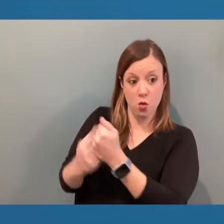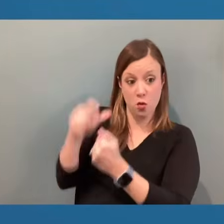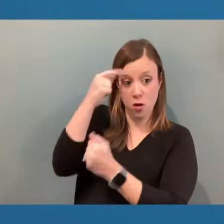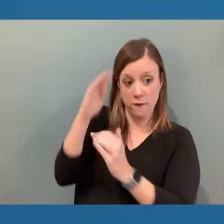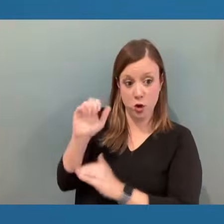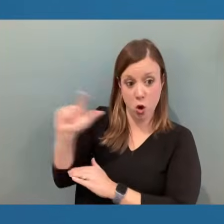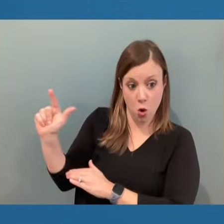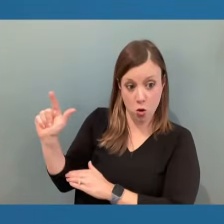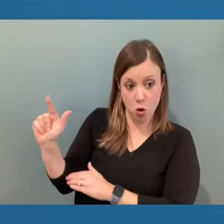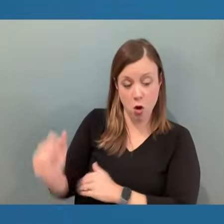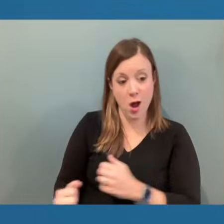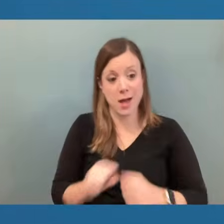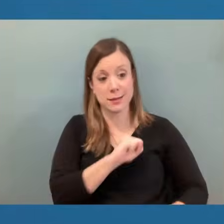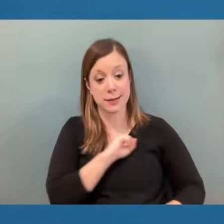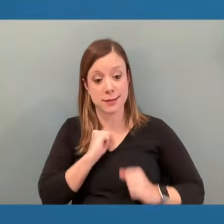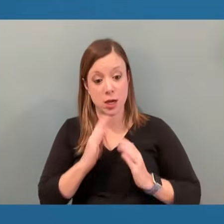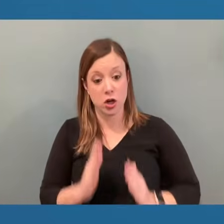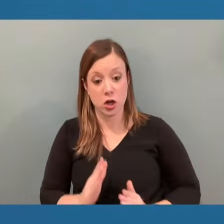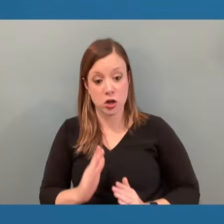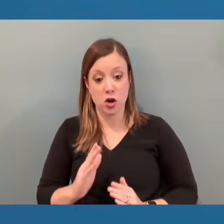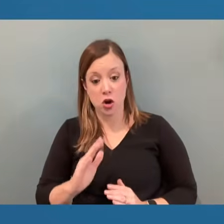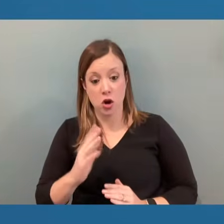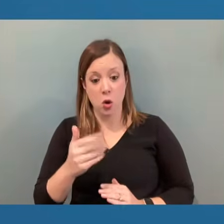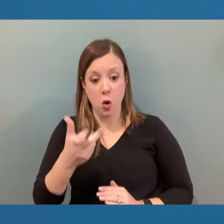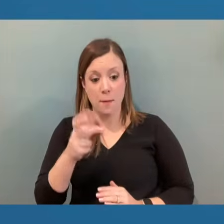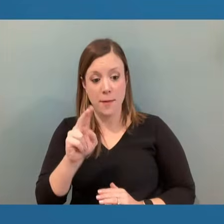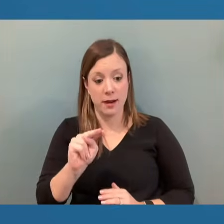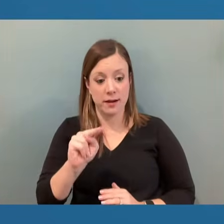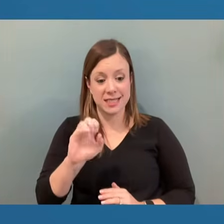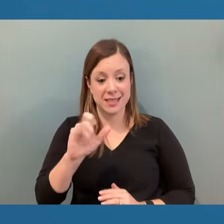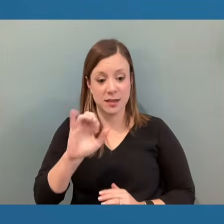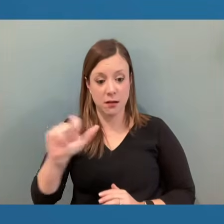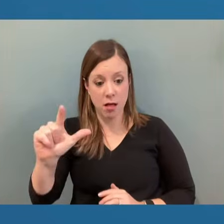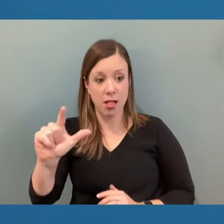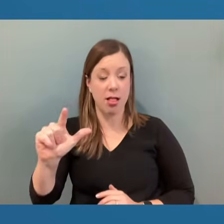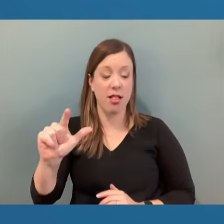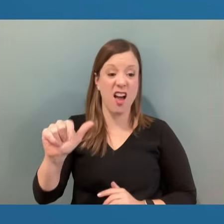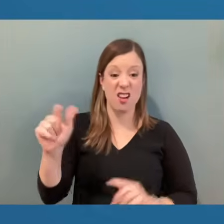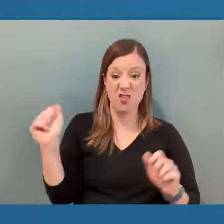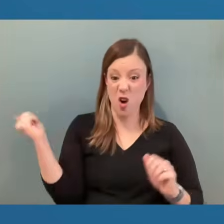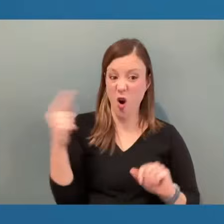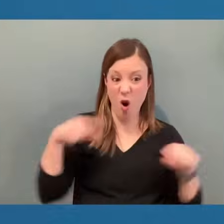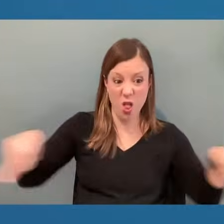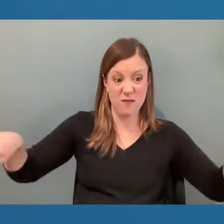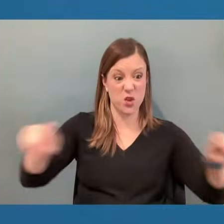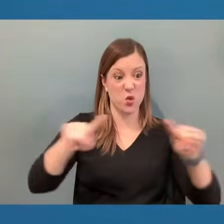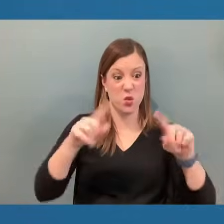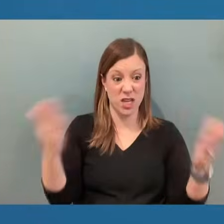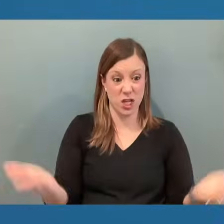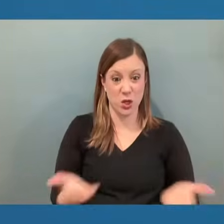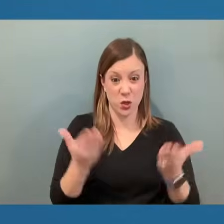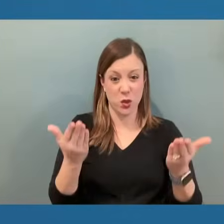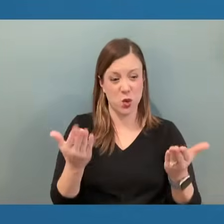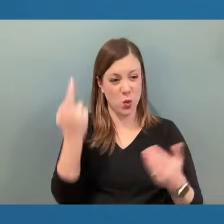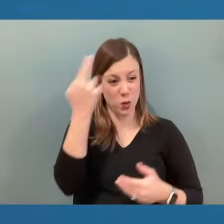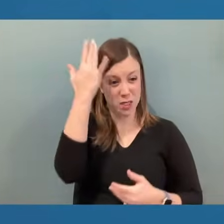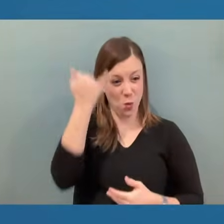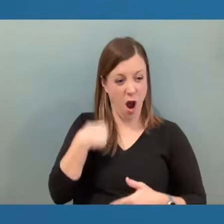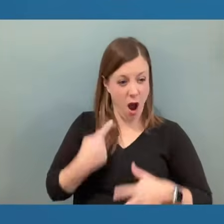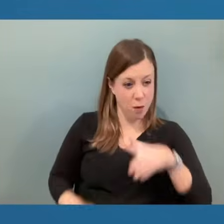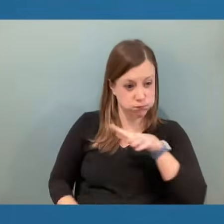Siegel, and with Assemblymember Paulin, and with all of you, for one very simple